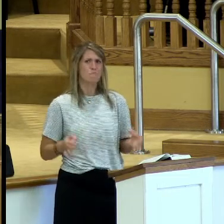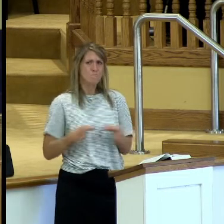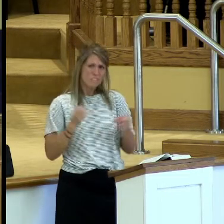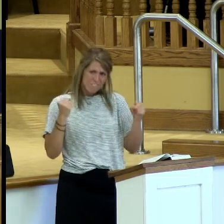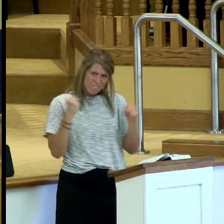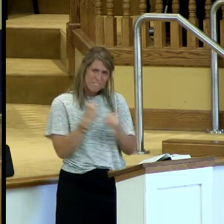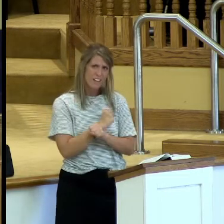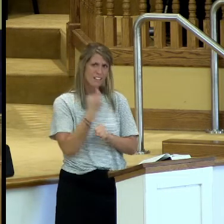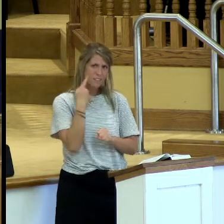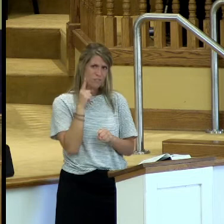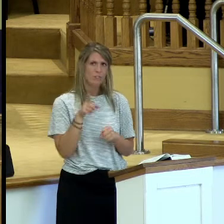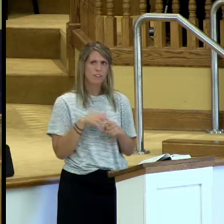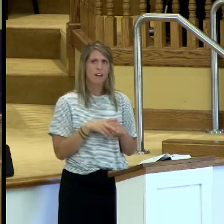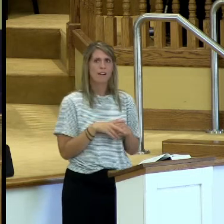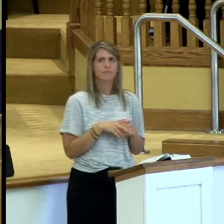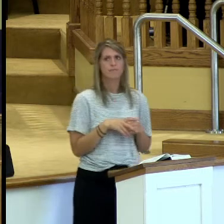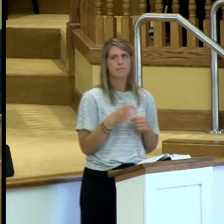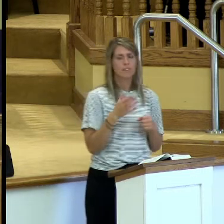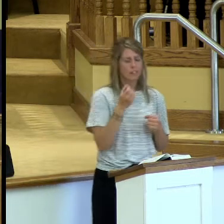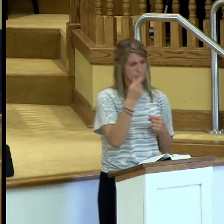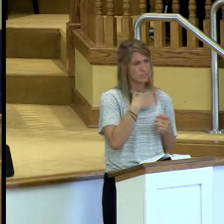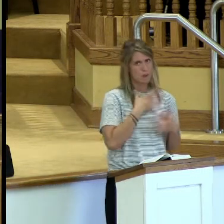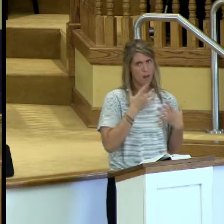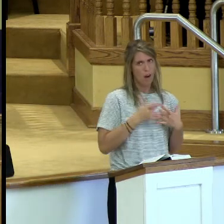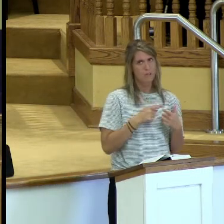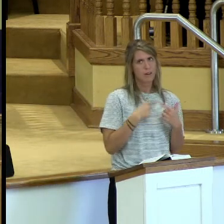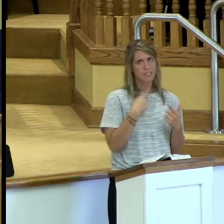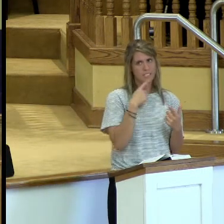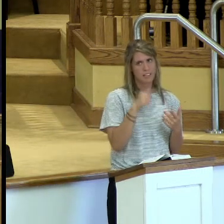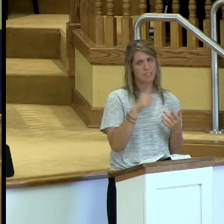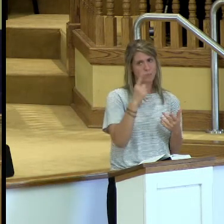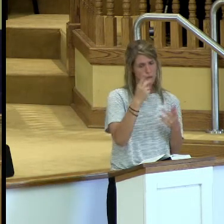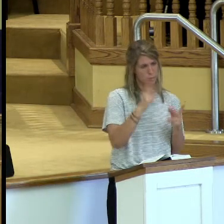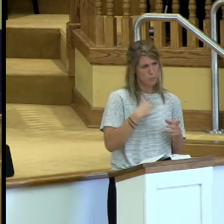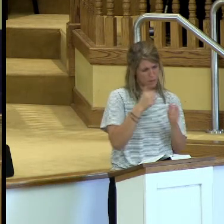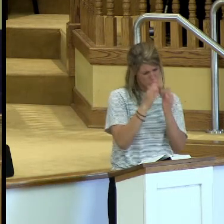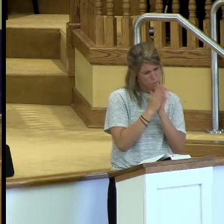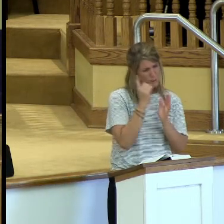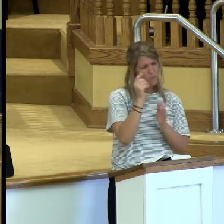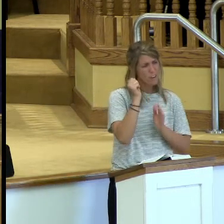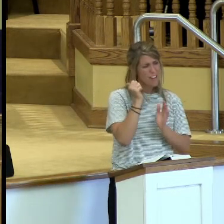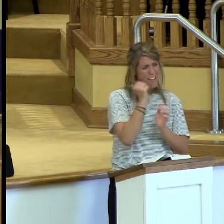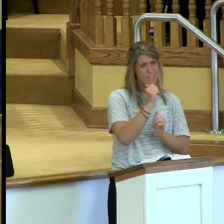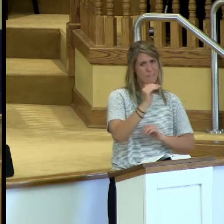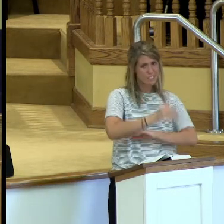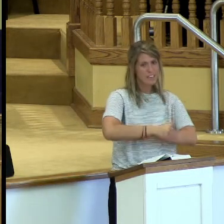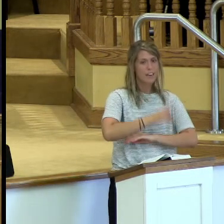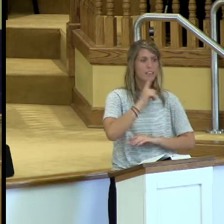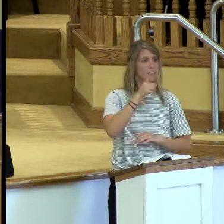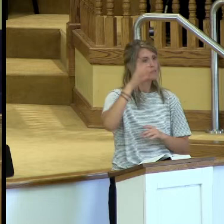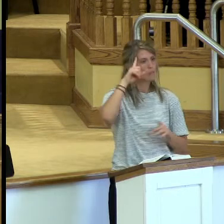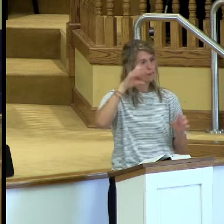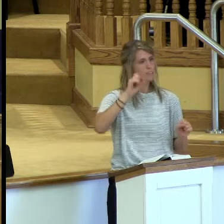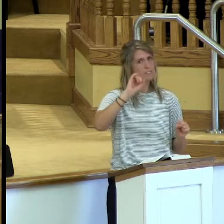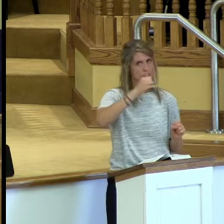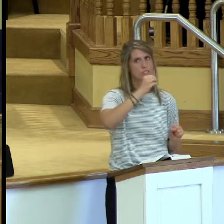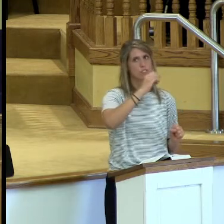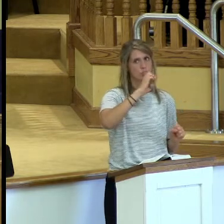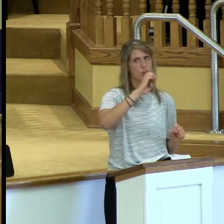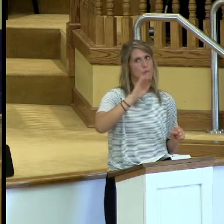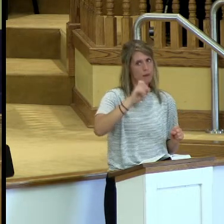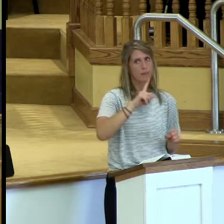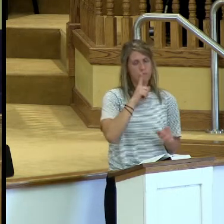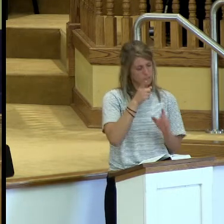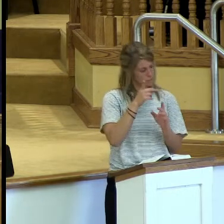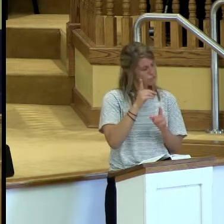fighting for. Understand my heart when I say this. One of the people that I pray for every single night is Joe Biden. I